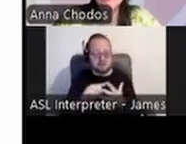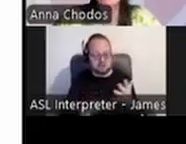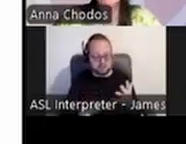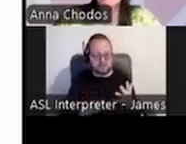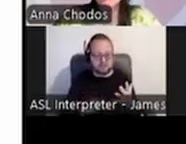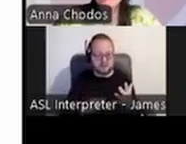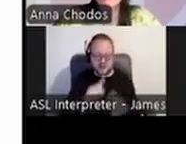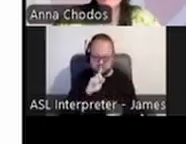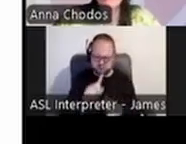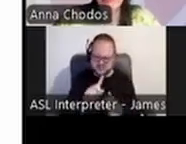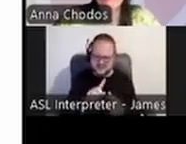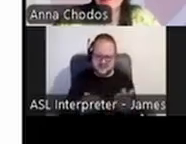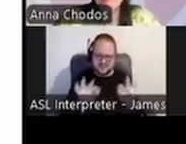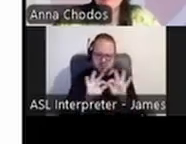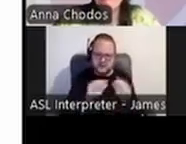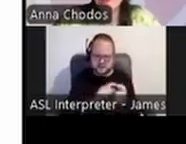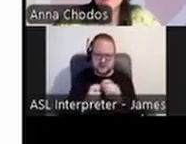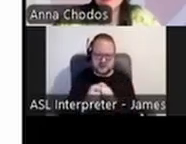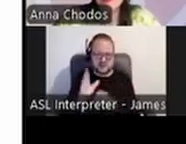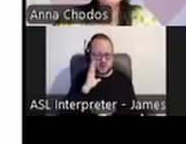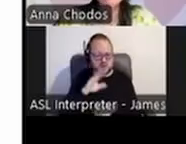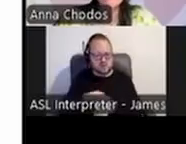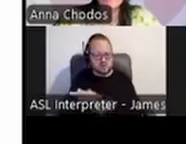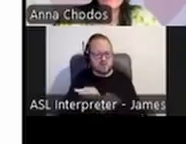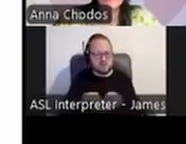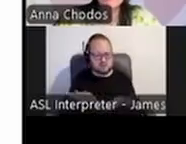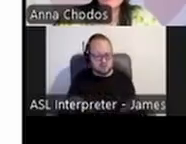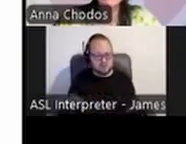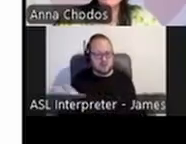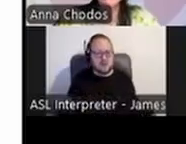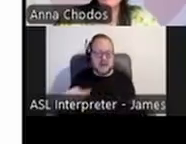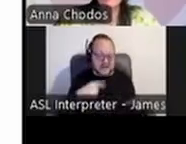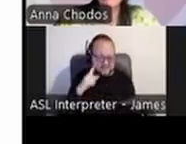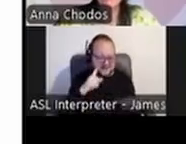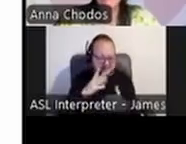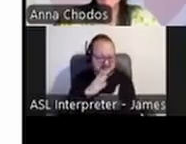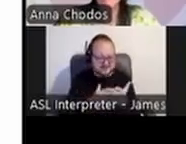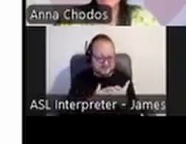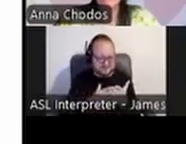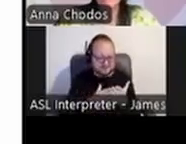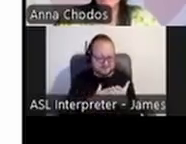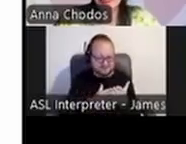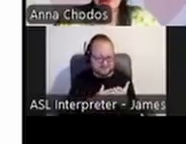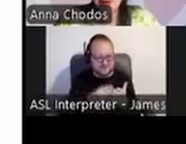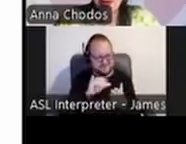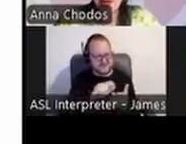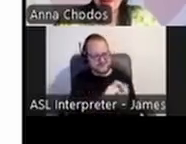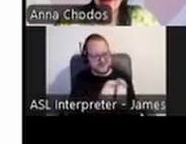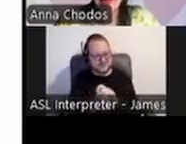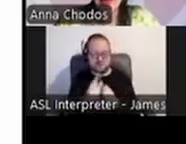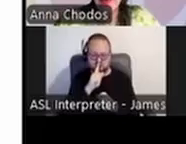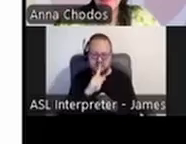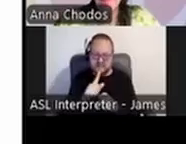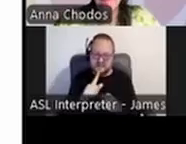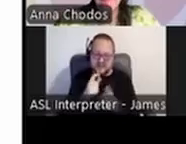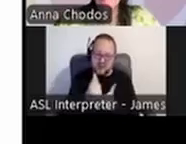have a ripple effect. And some of that I think is leading to truly meaningful integration or better care.